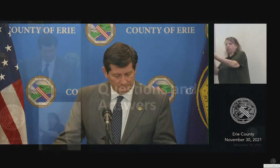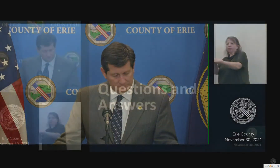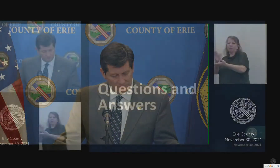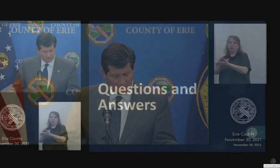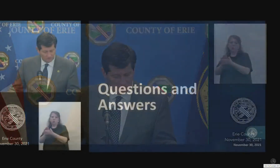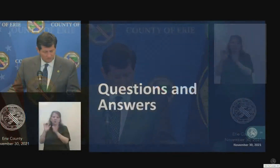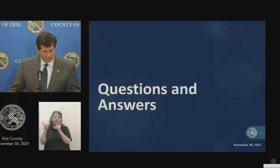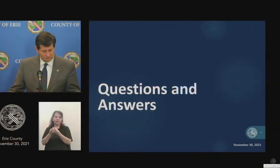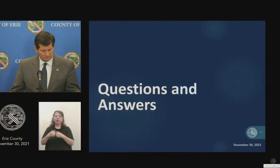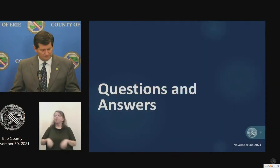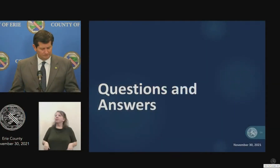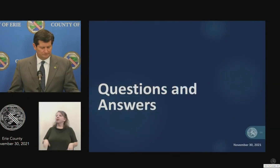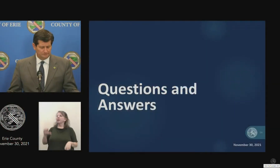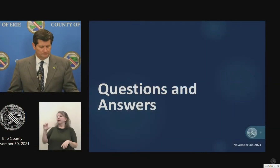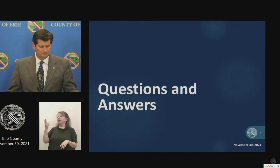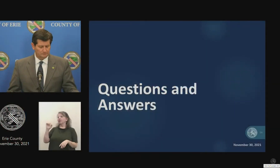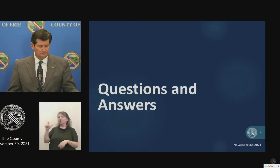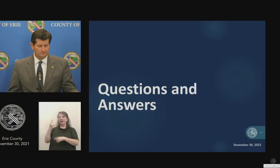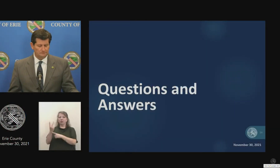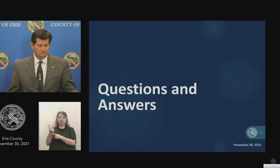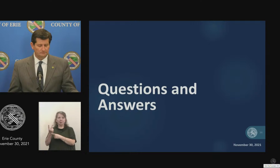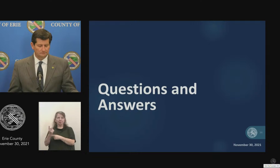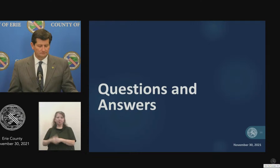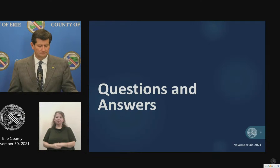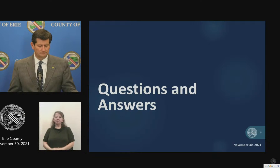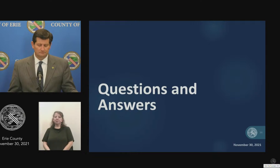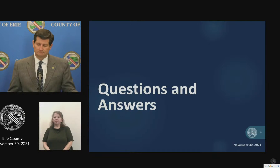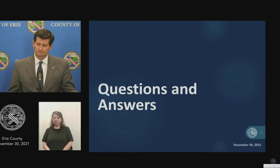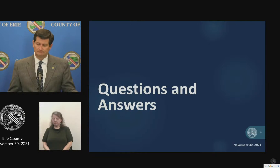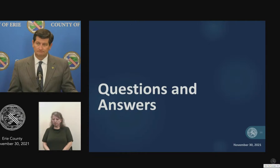Brown, Channel 2 News.